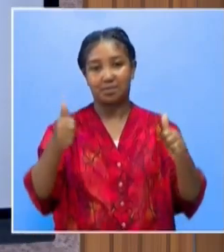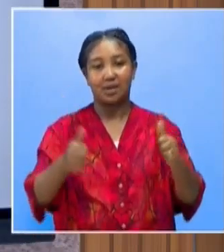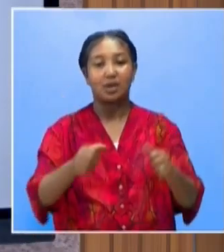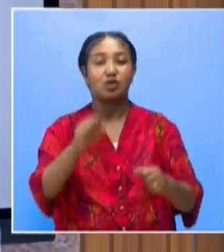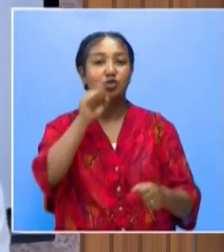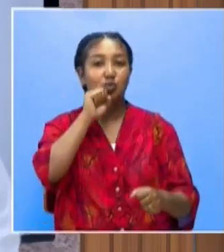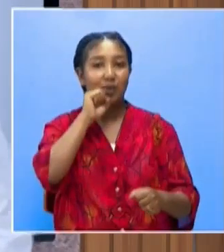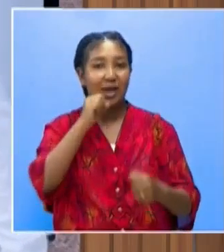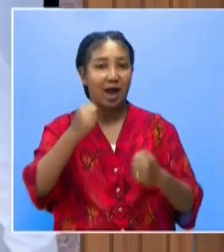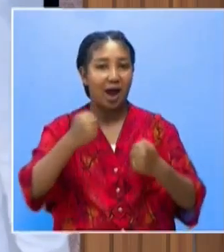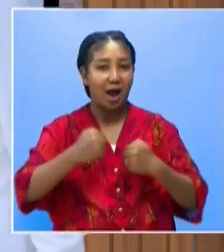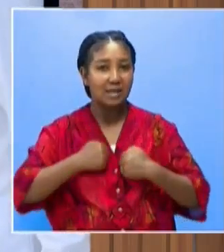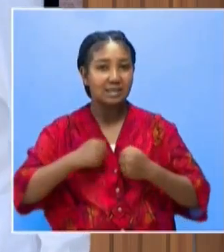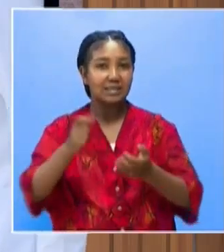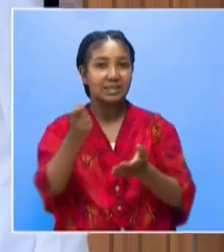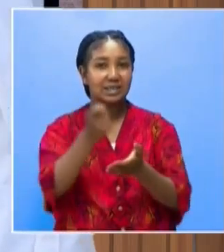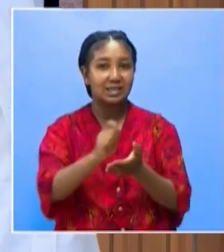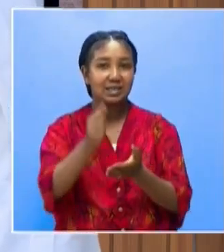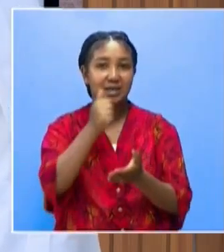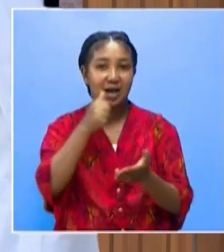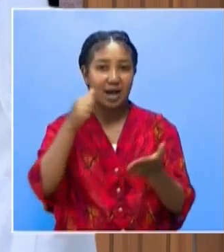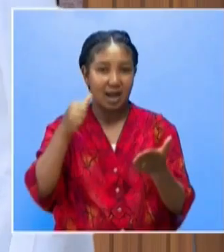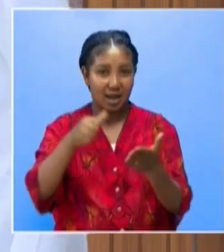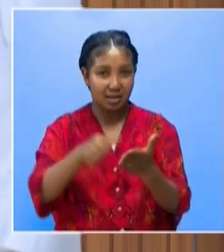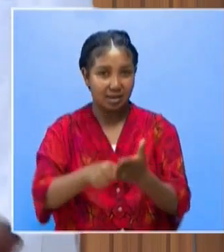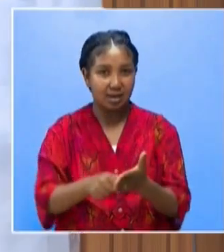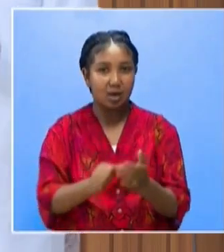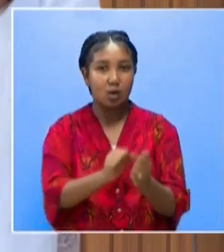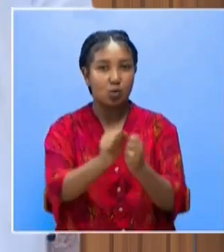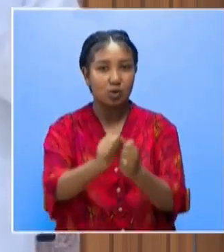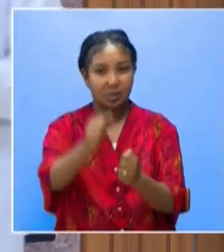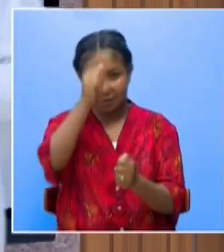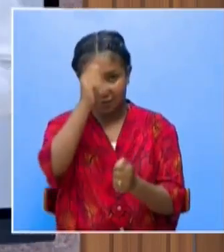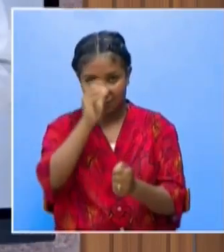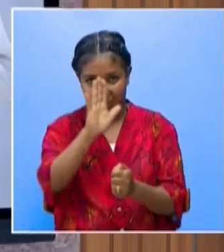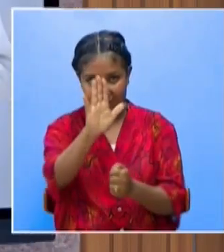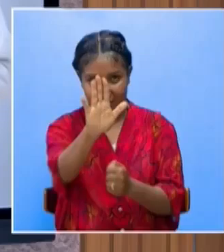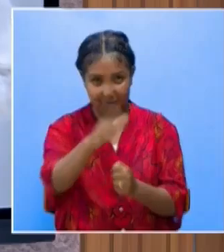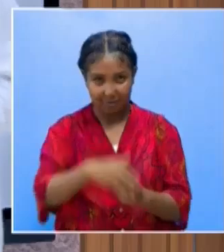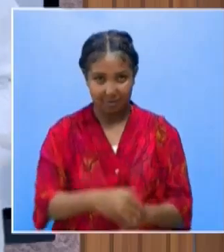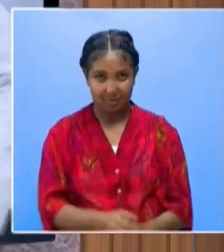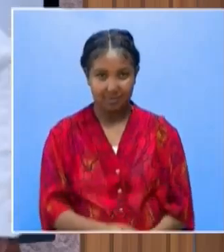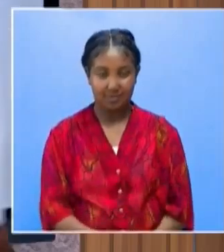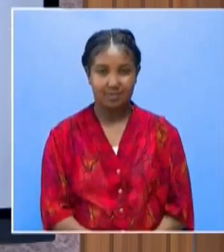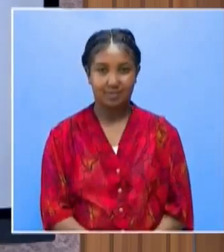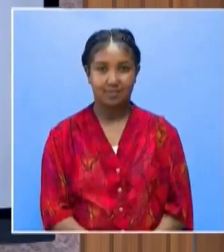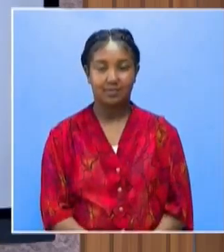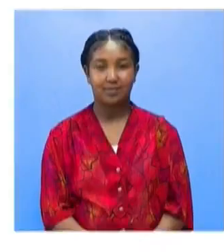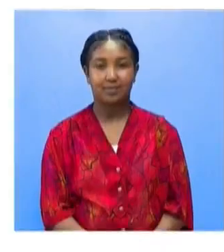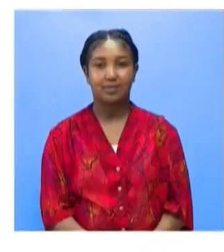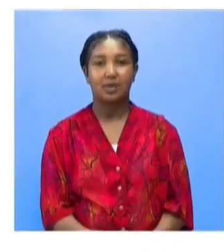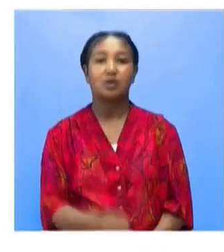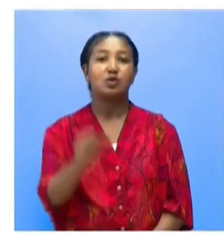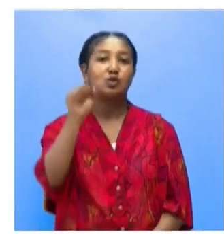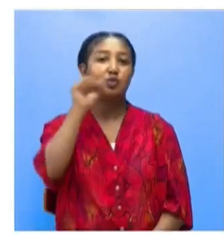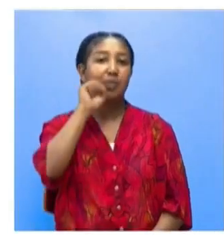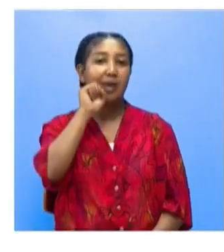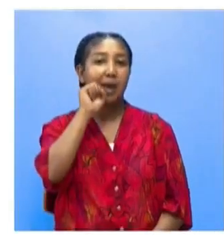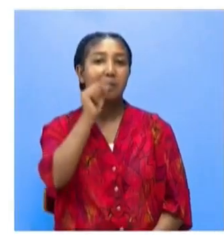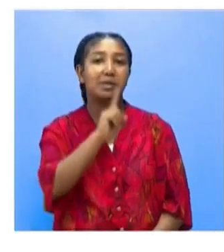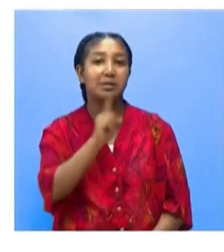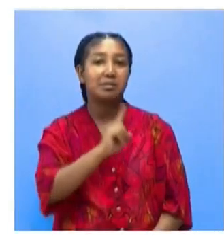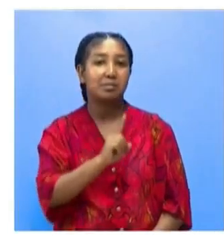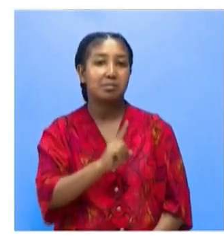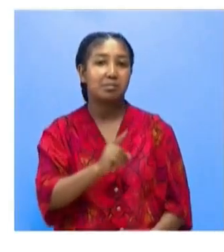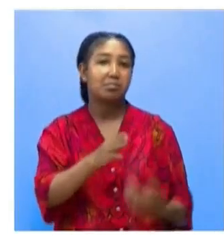Sumaya has written her letter with her father. Yes, Sumaya is